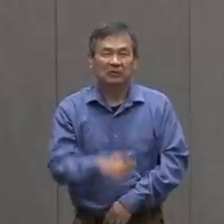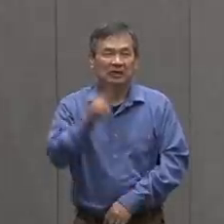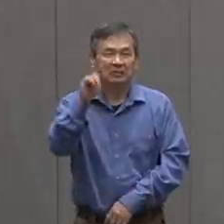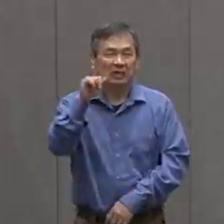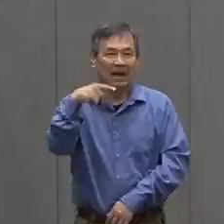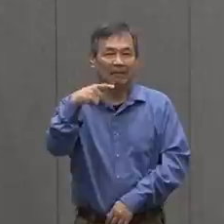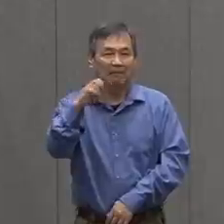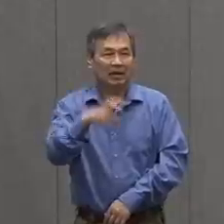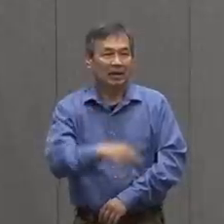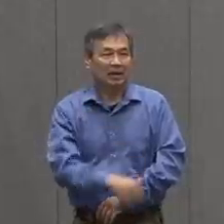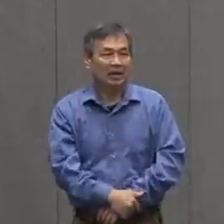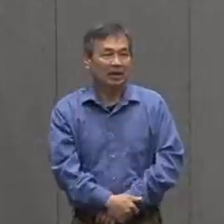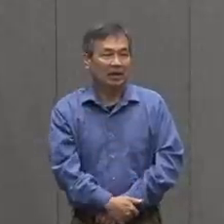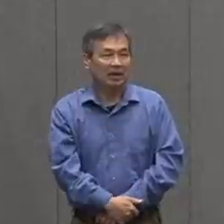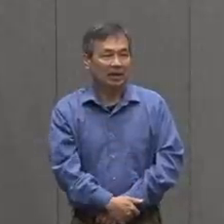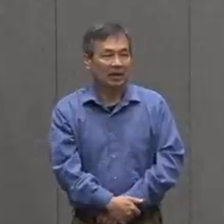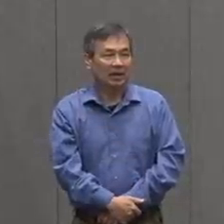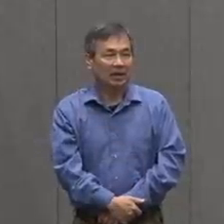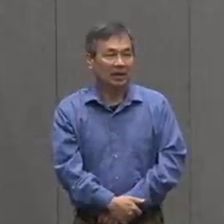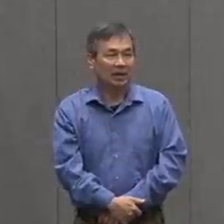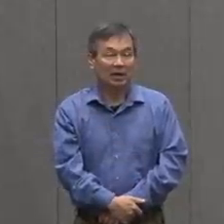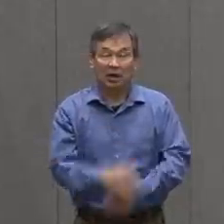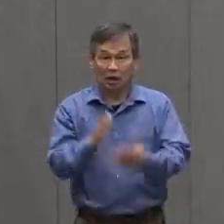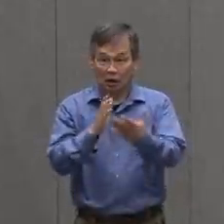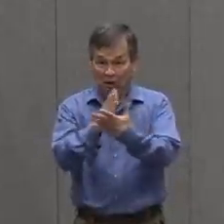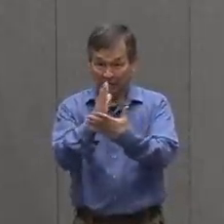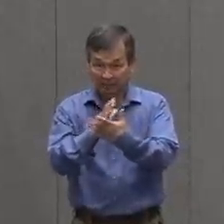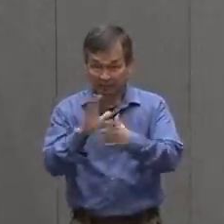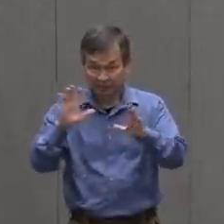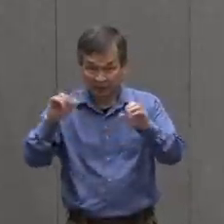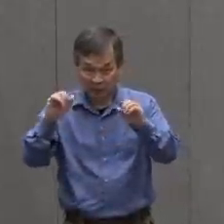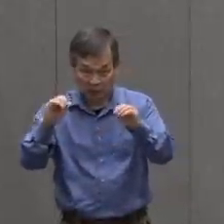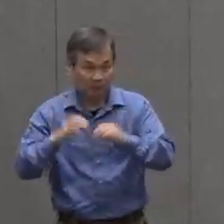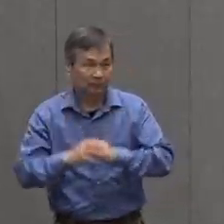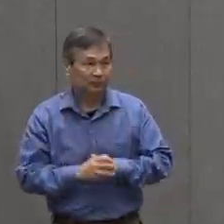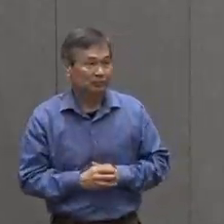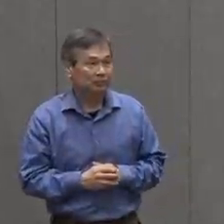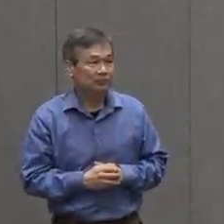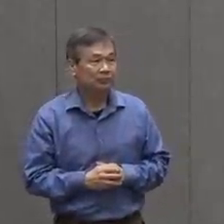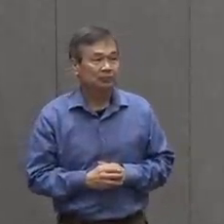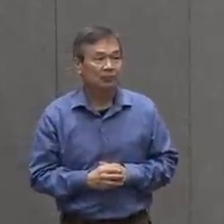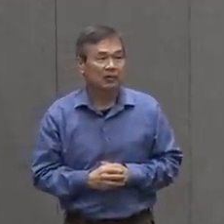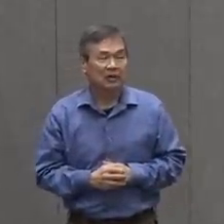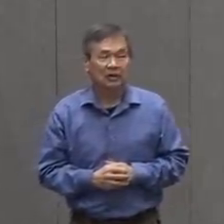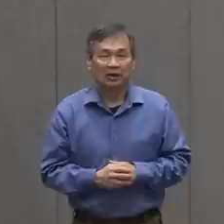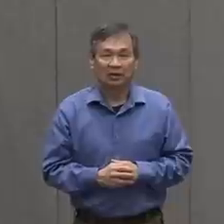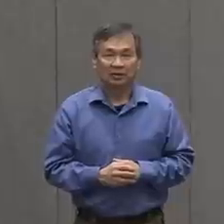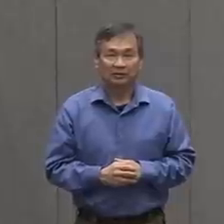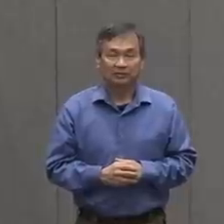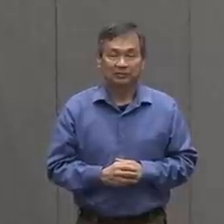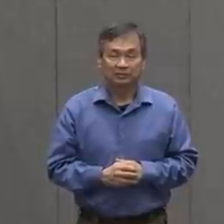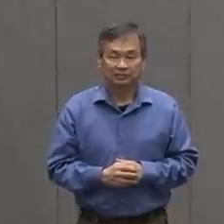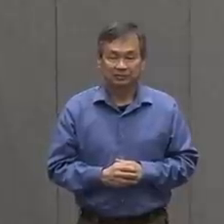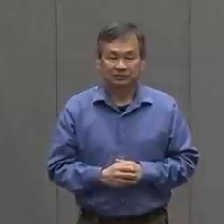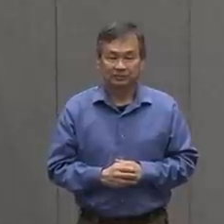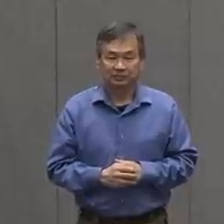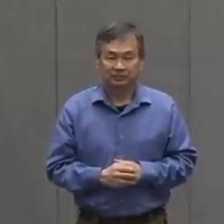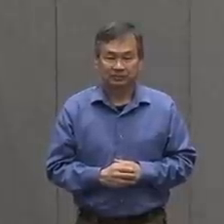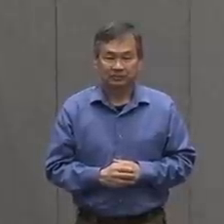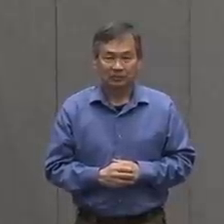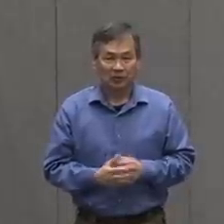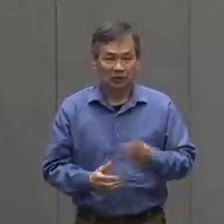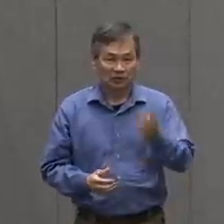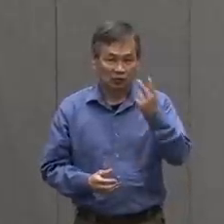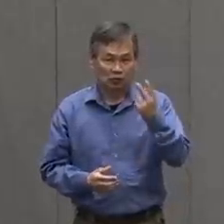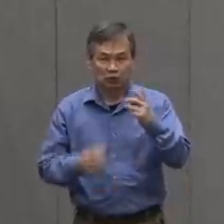Oops. Getting caught on the chair there. All right, so let's start with these two